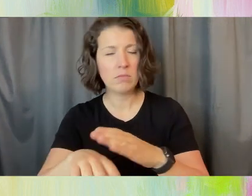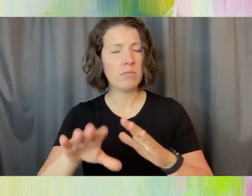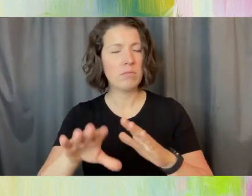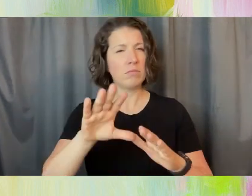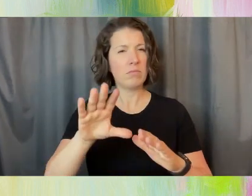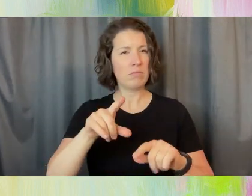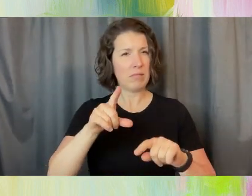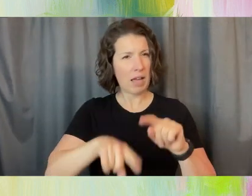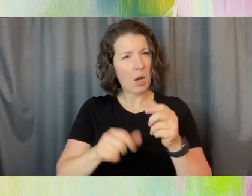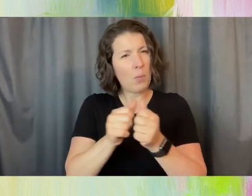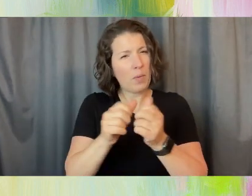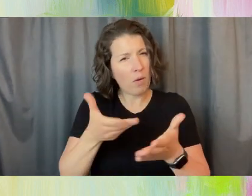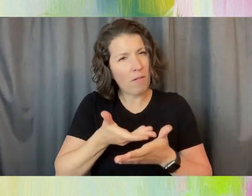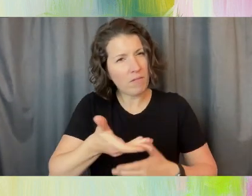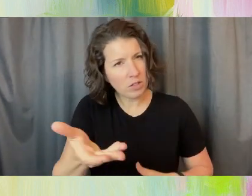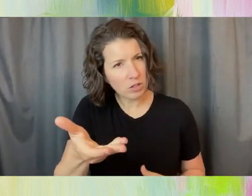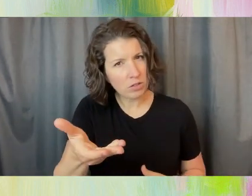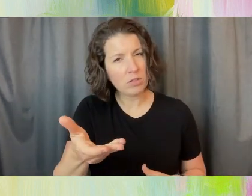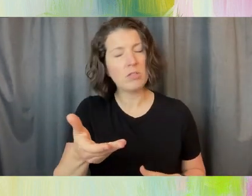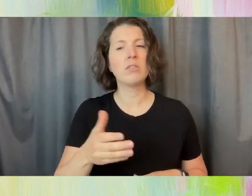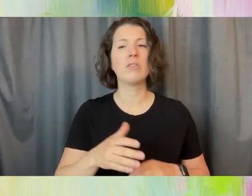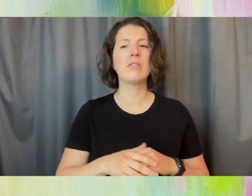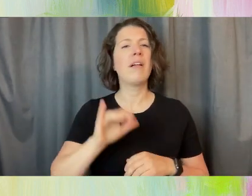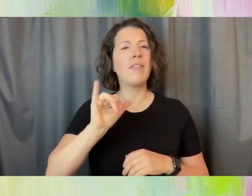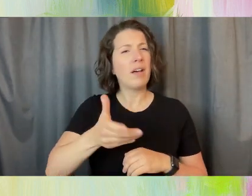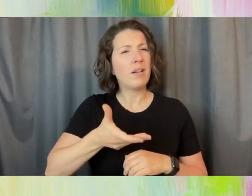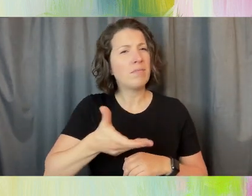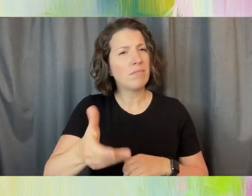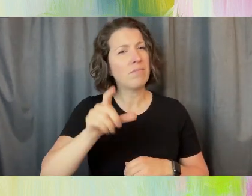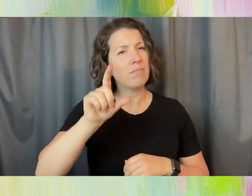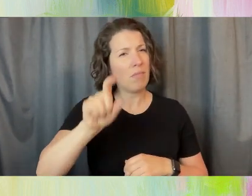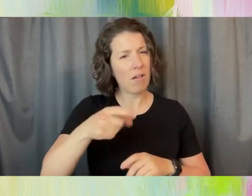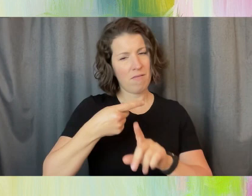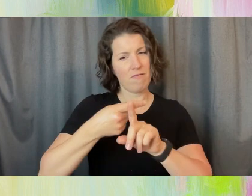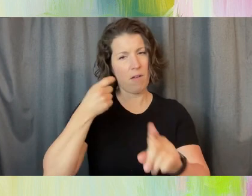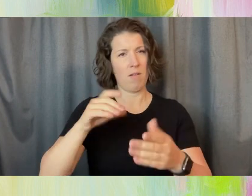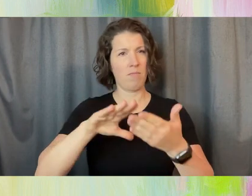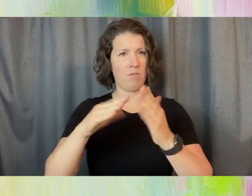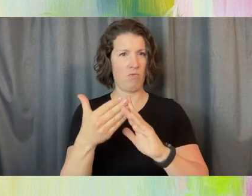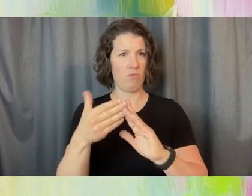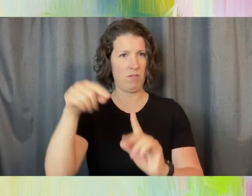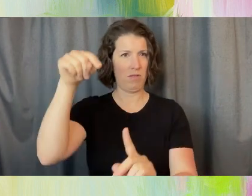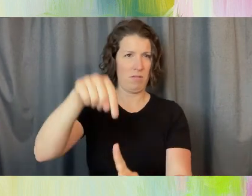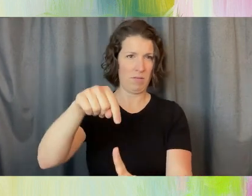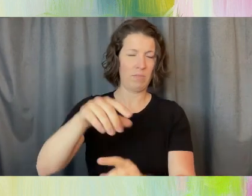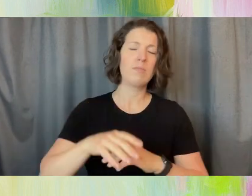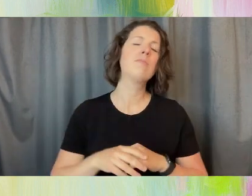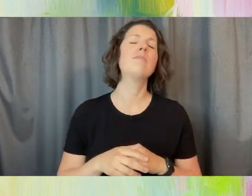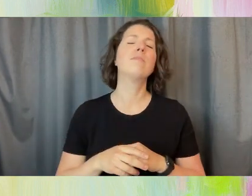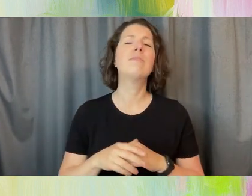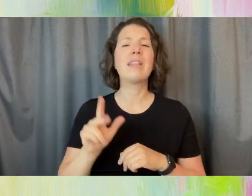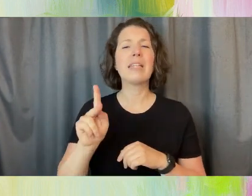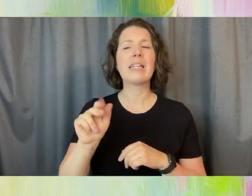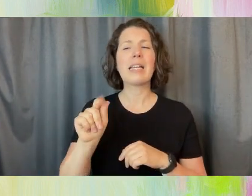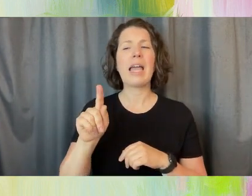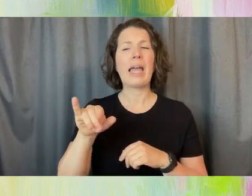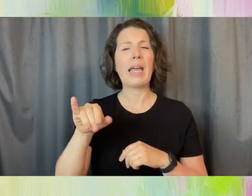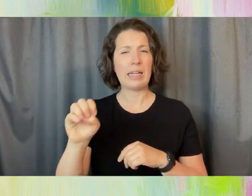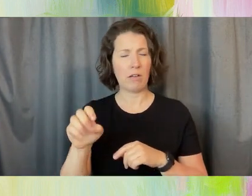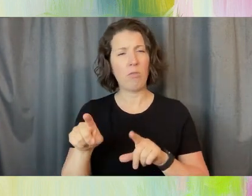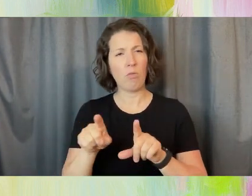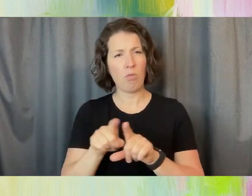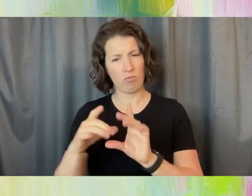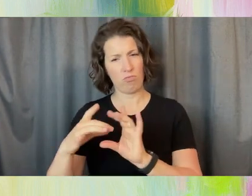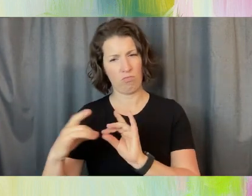and it's an invitation by the community. The other thing that Katie talked about, which was so important, and we'll talk about a little bit later